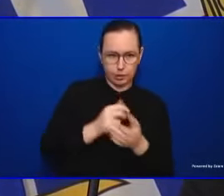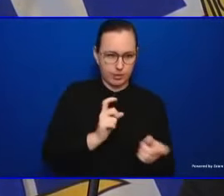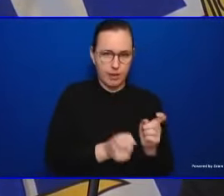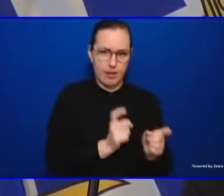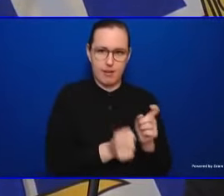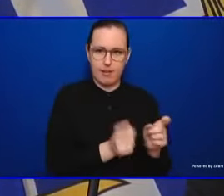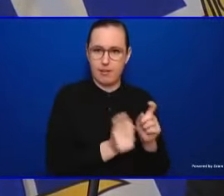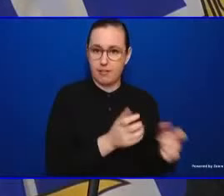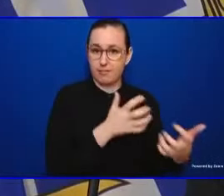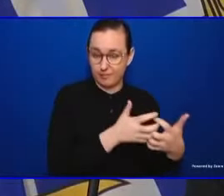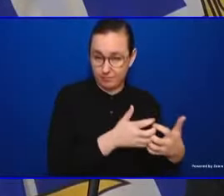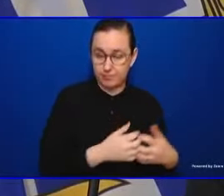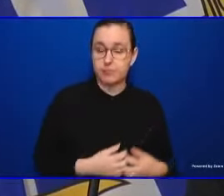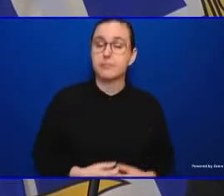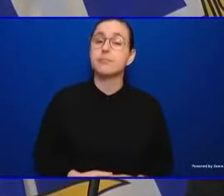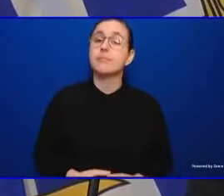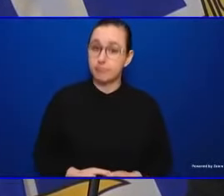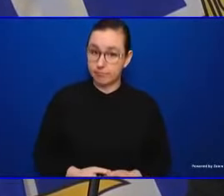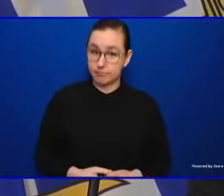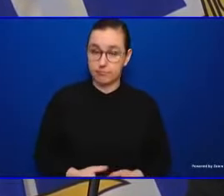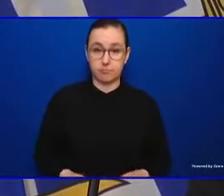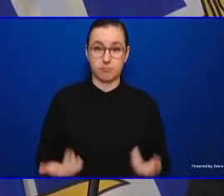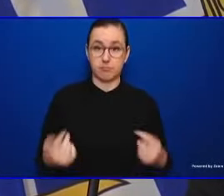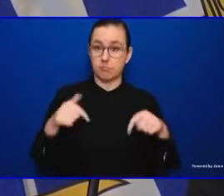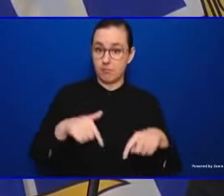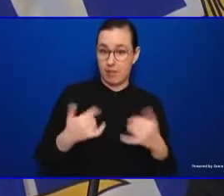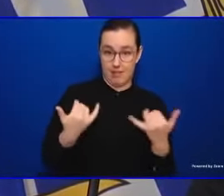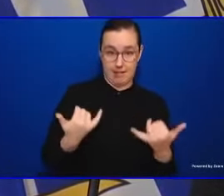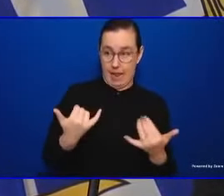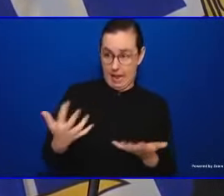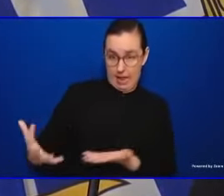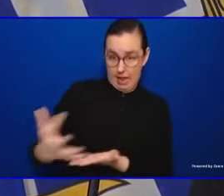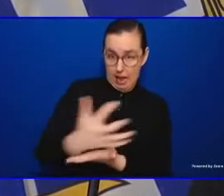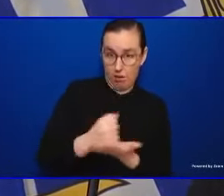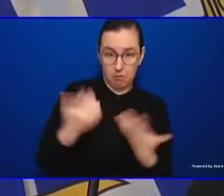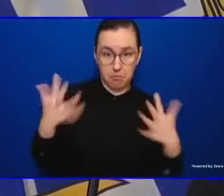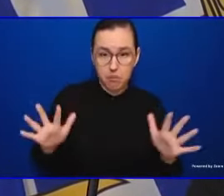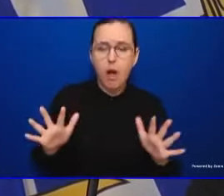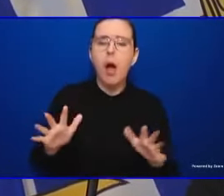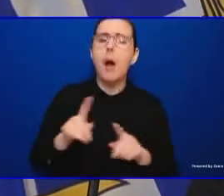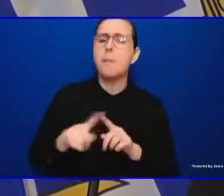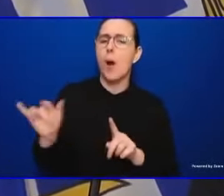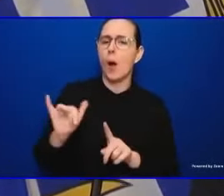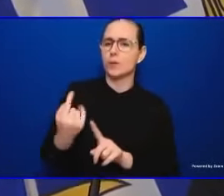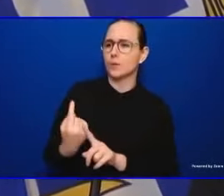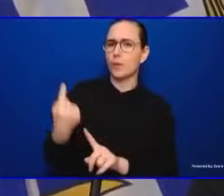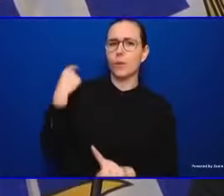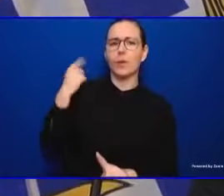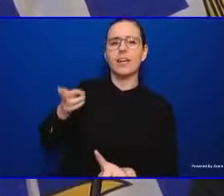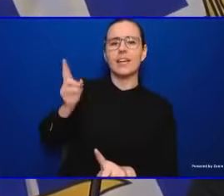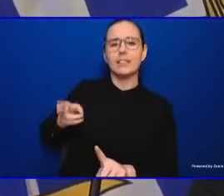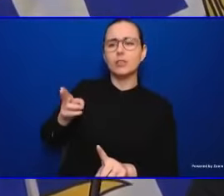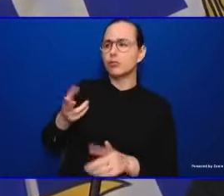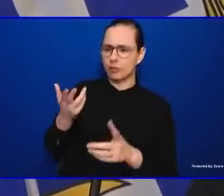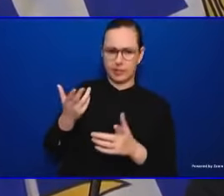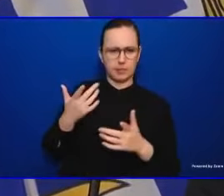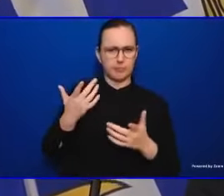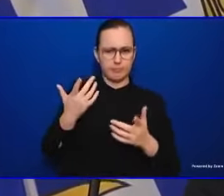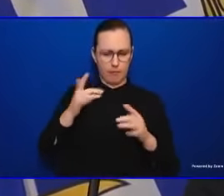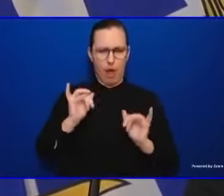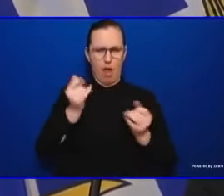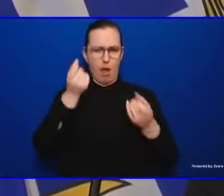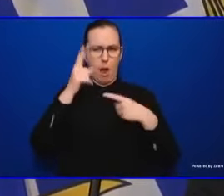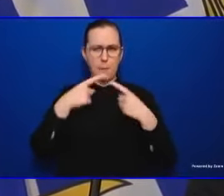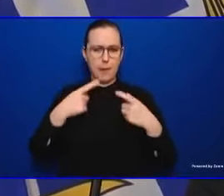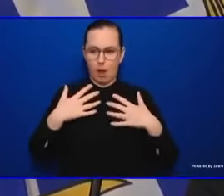immunology, and around what we're seeing around the world. It is the best information we have, but it is by